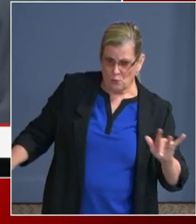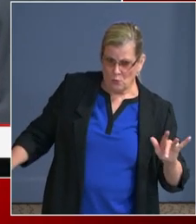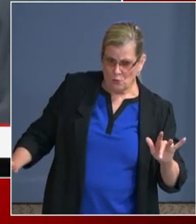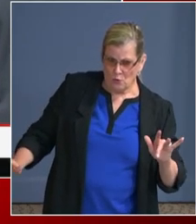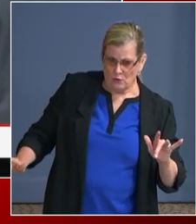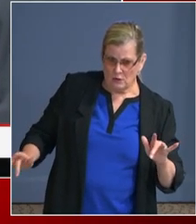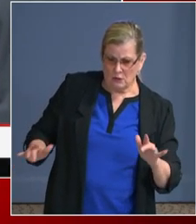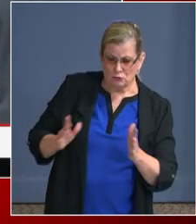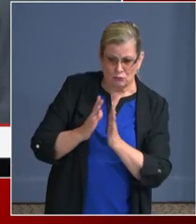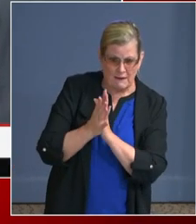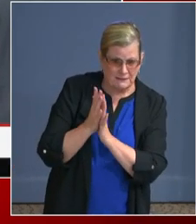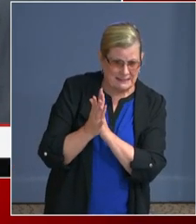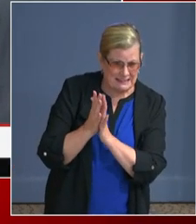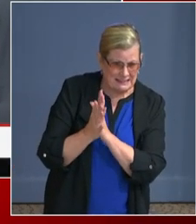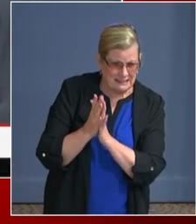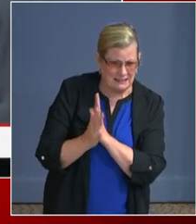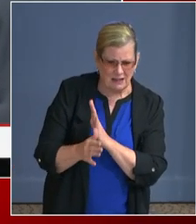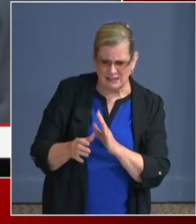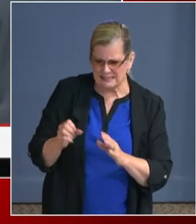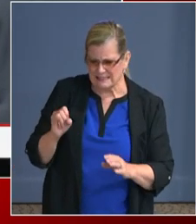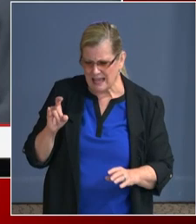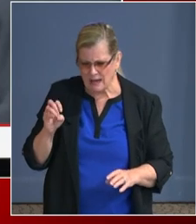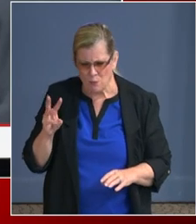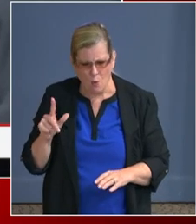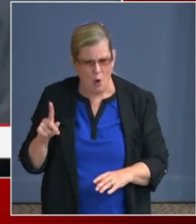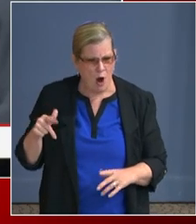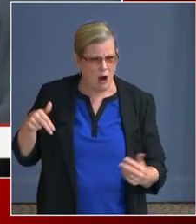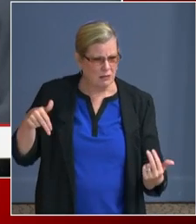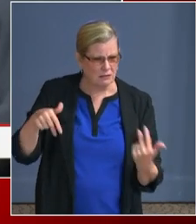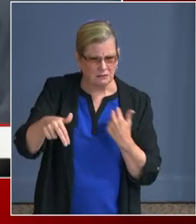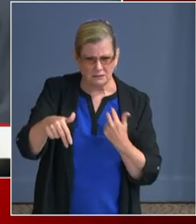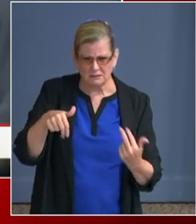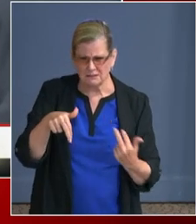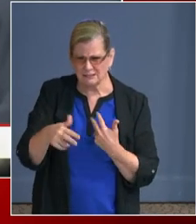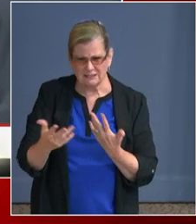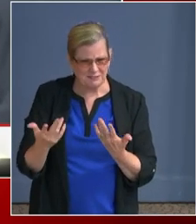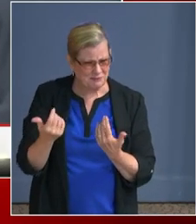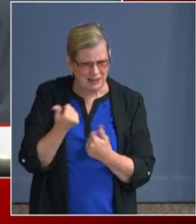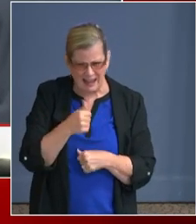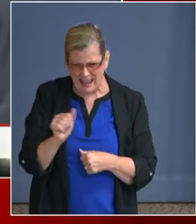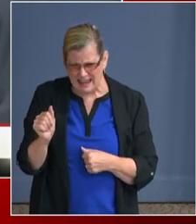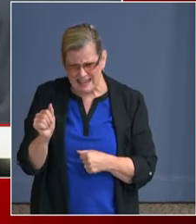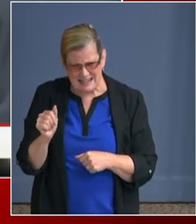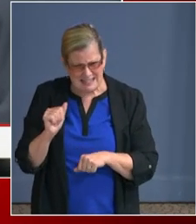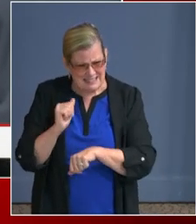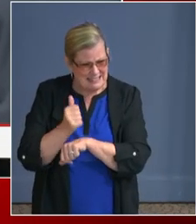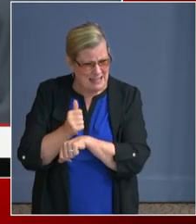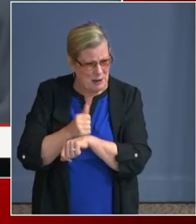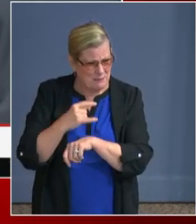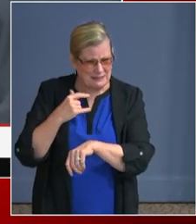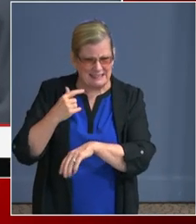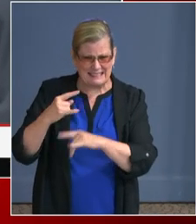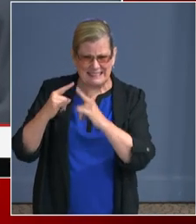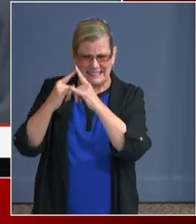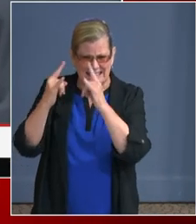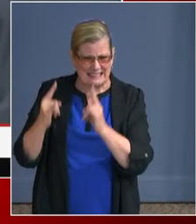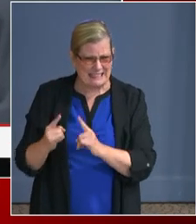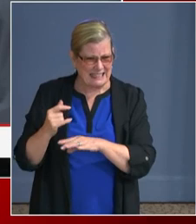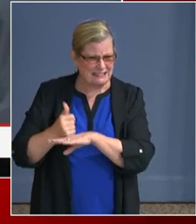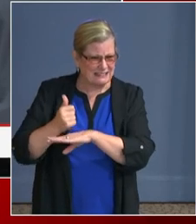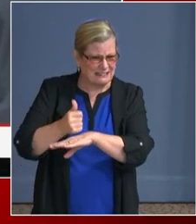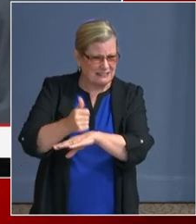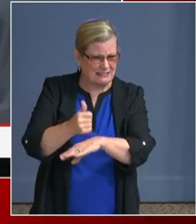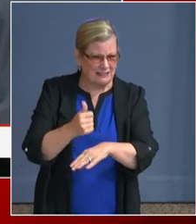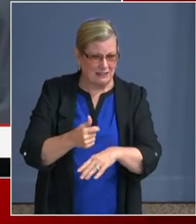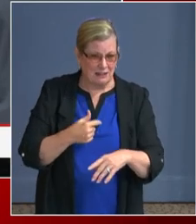the sidewalks and everything down there? Any encampments or setups down there, or are you just speaking about the? We expect it to be